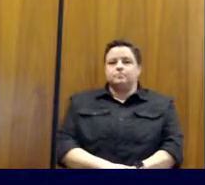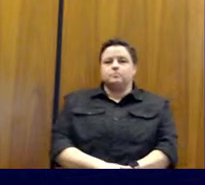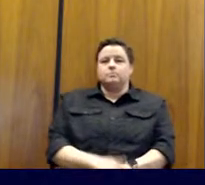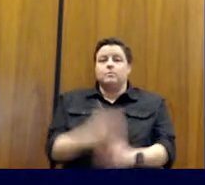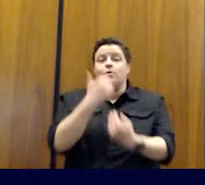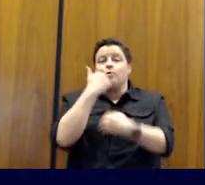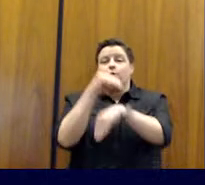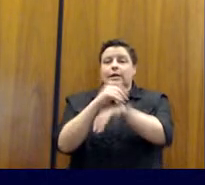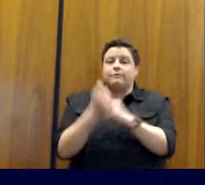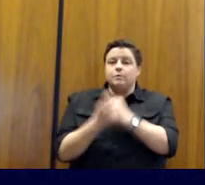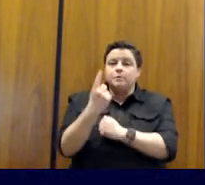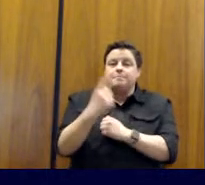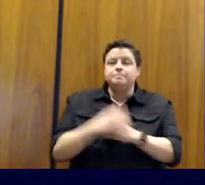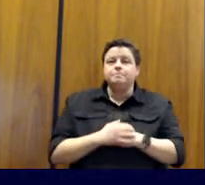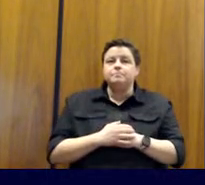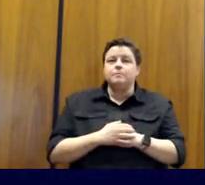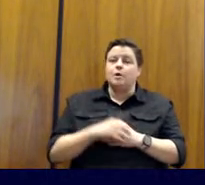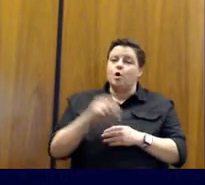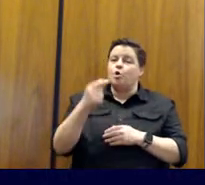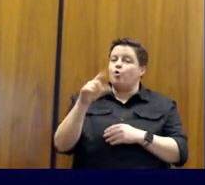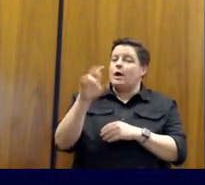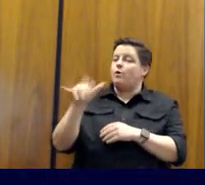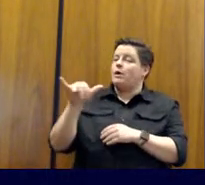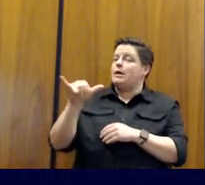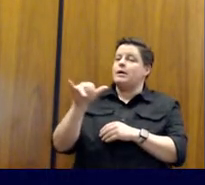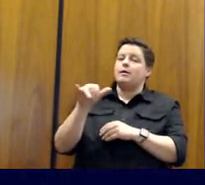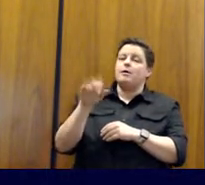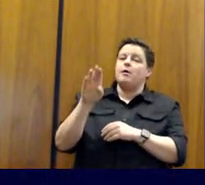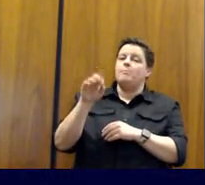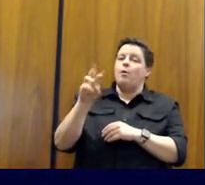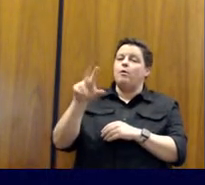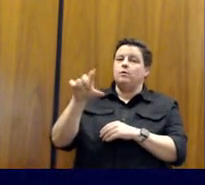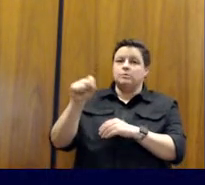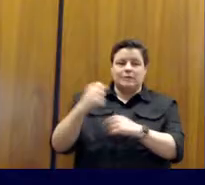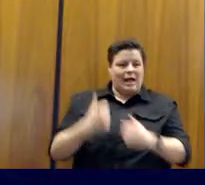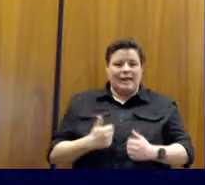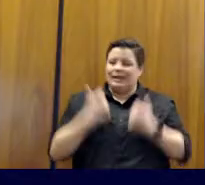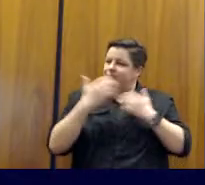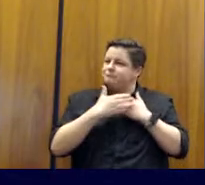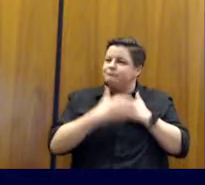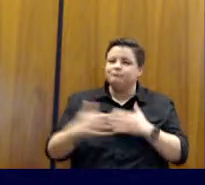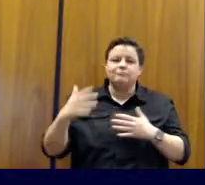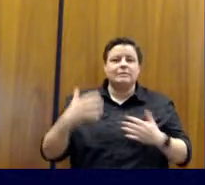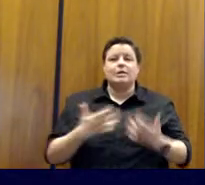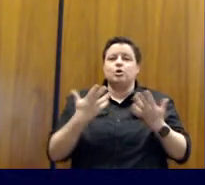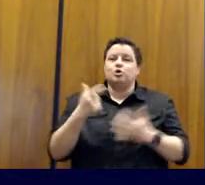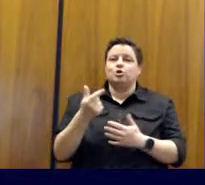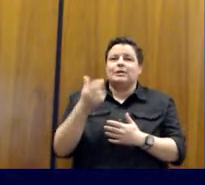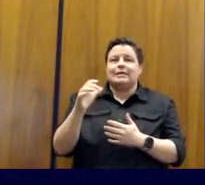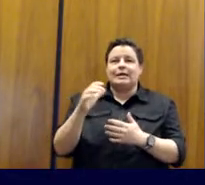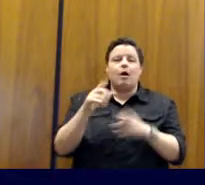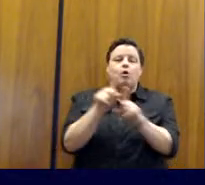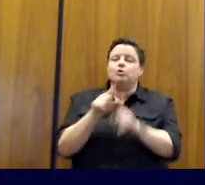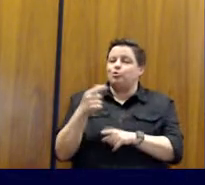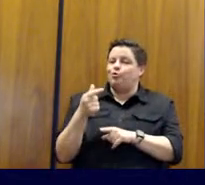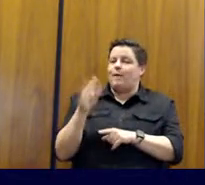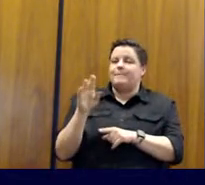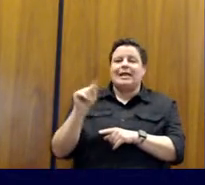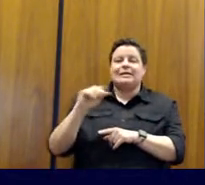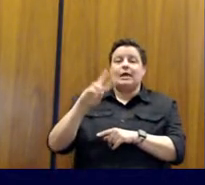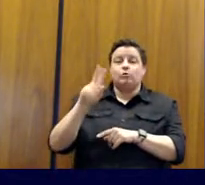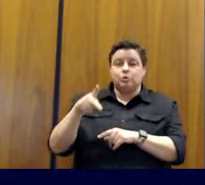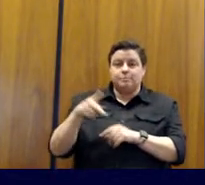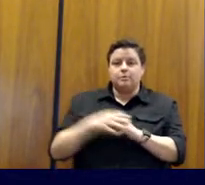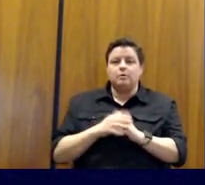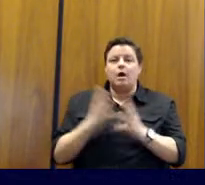Good evening, everyone. My name is Gregory Boggs. I'm a lifelong resident of Genesee County and lifelong resident of Grand Blanc Township. I'd